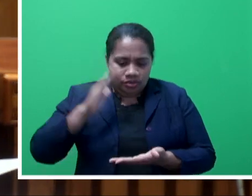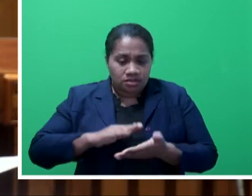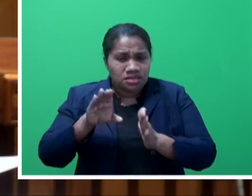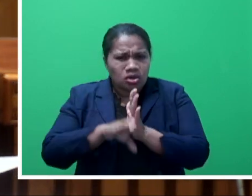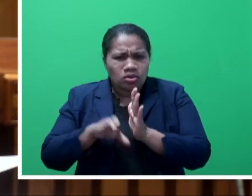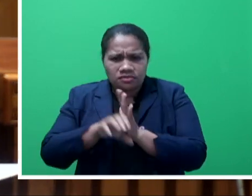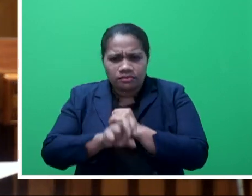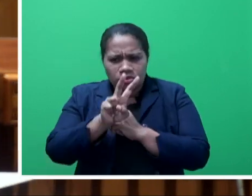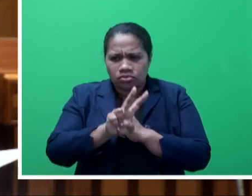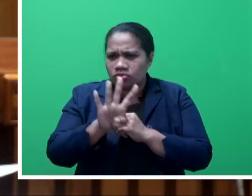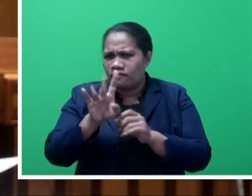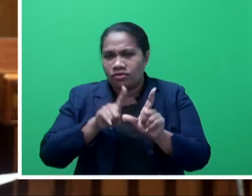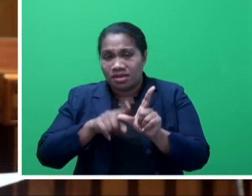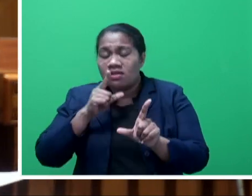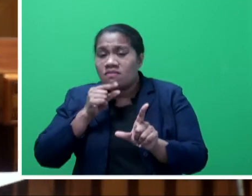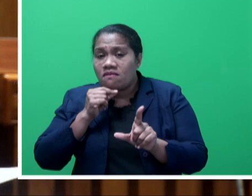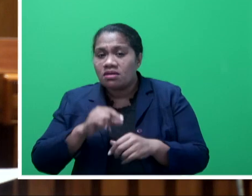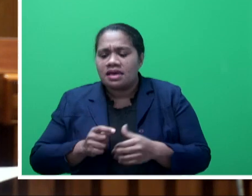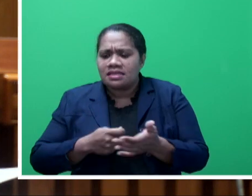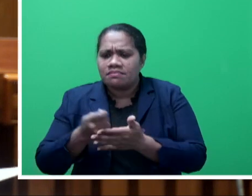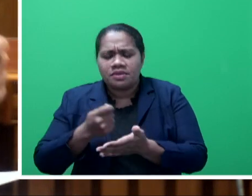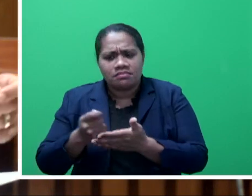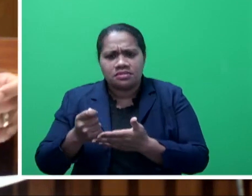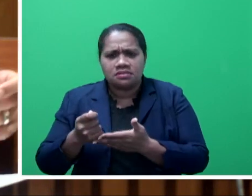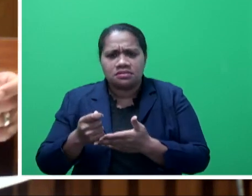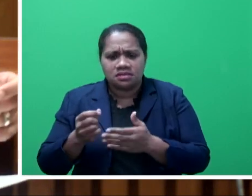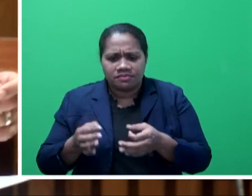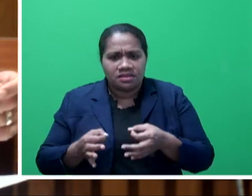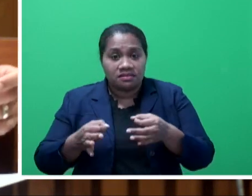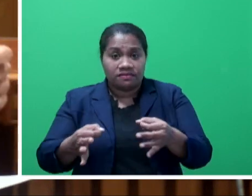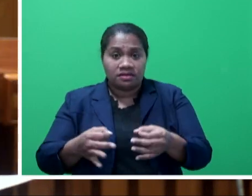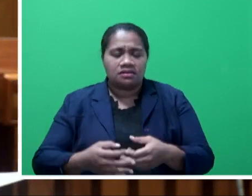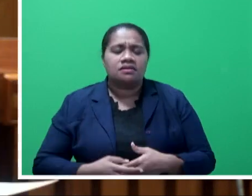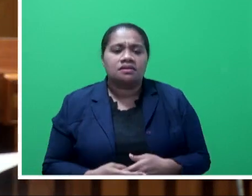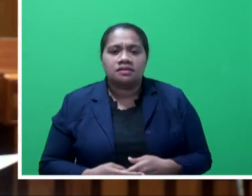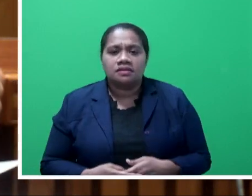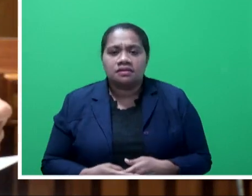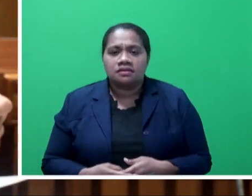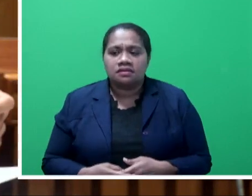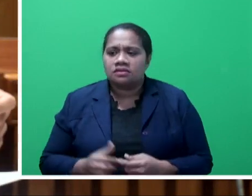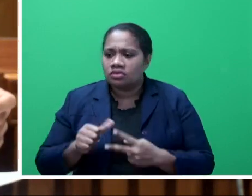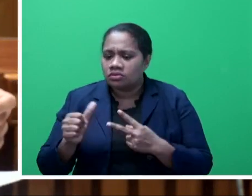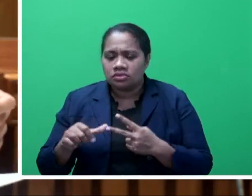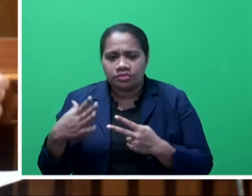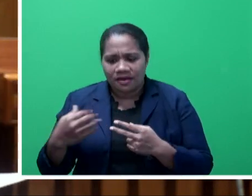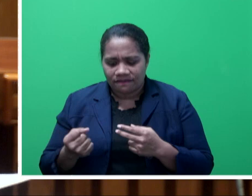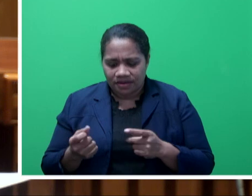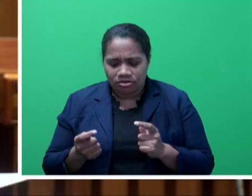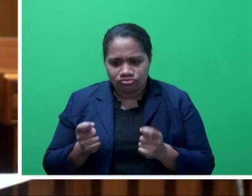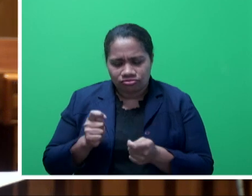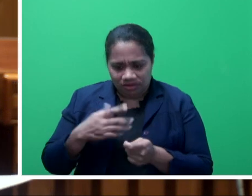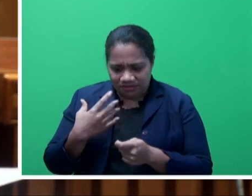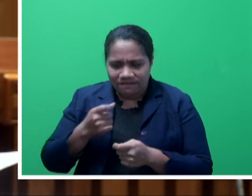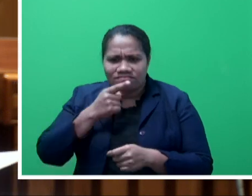4 year loan principal payment have been deferred, and aircraft rental deferrals, and also restructured the loans.